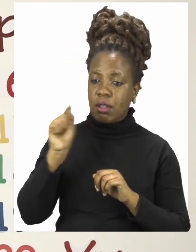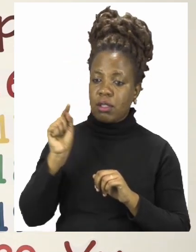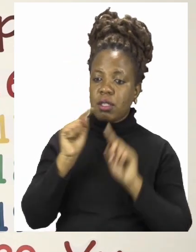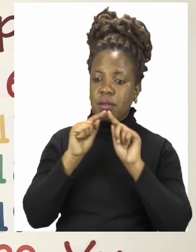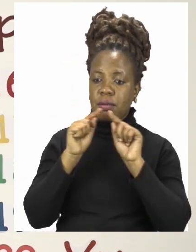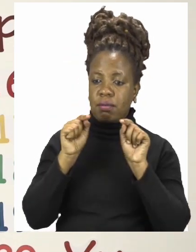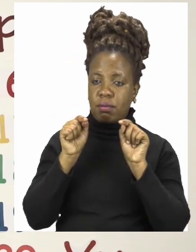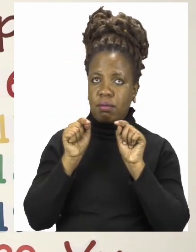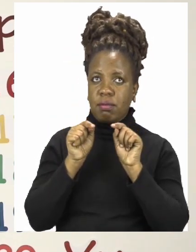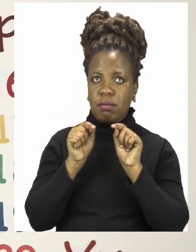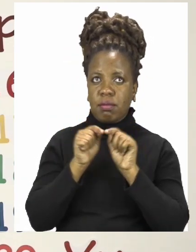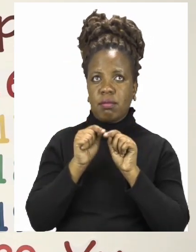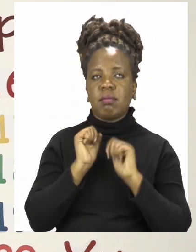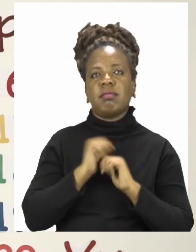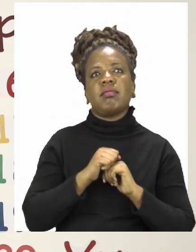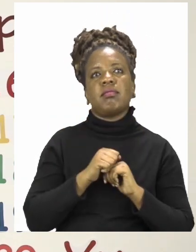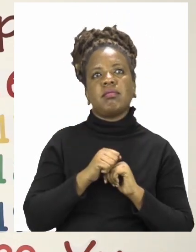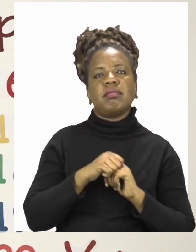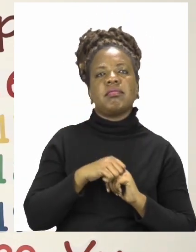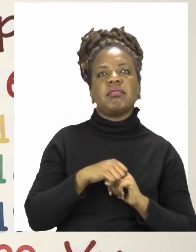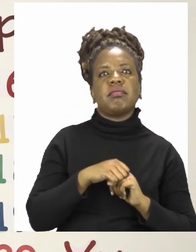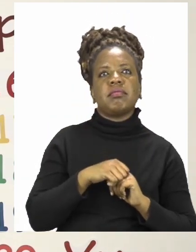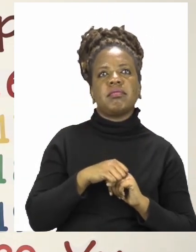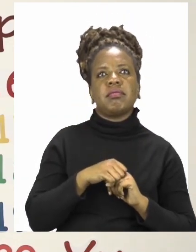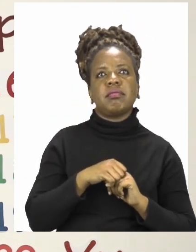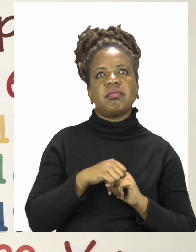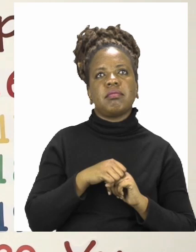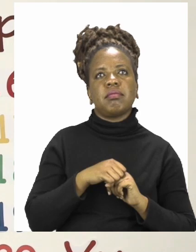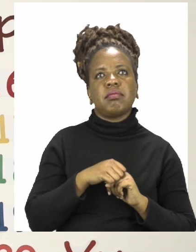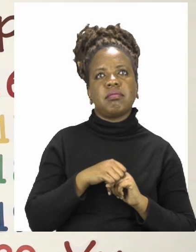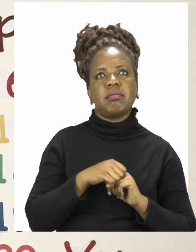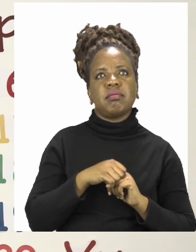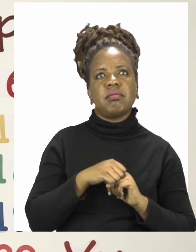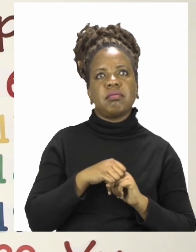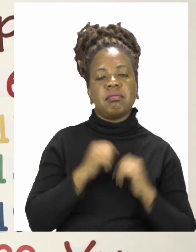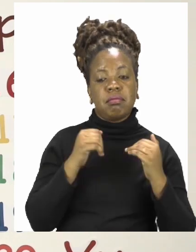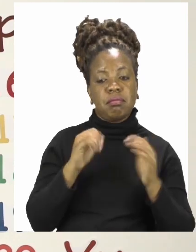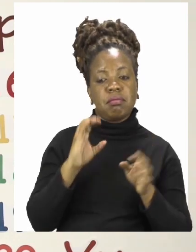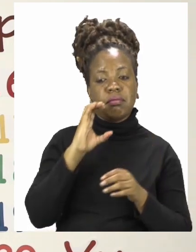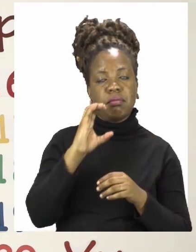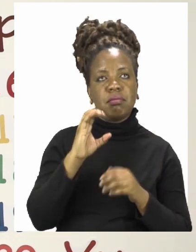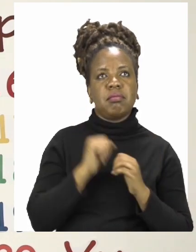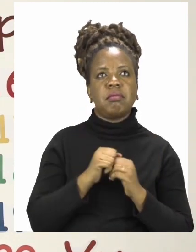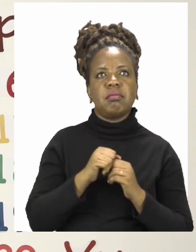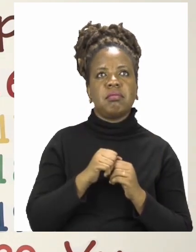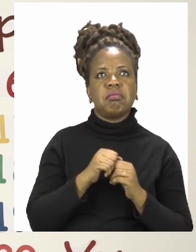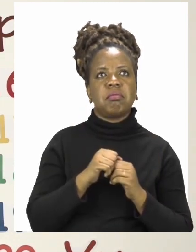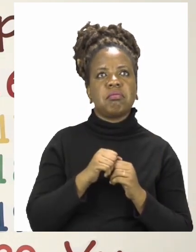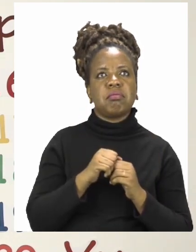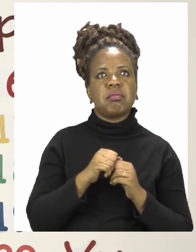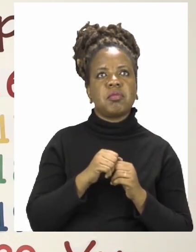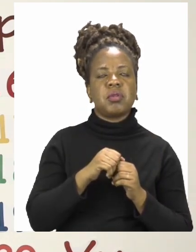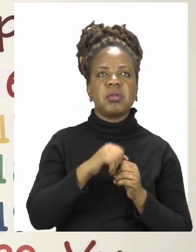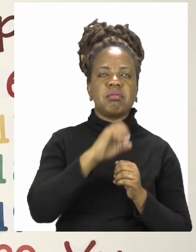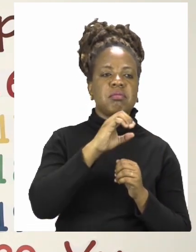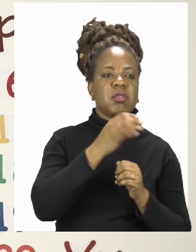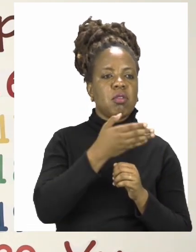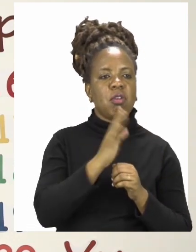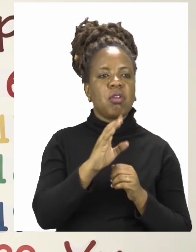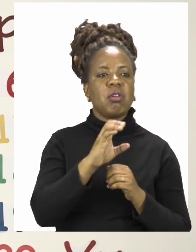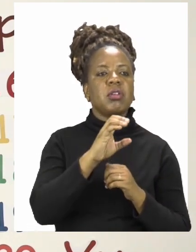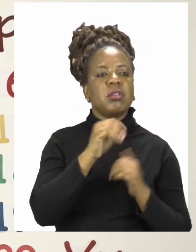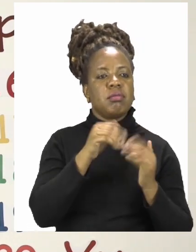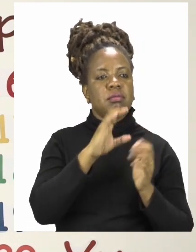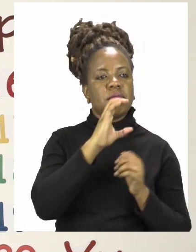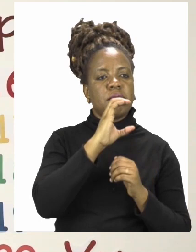you circle or tick for it? It starts with a C. In fact, all of them start with a C. So if you have found